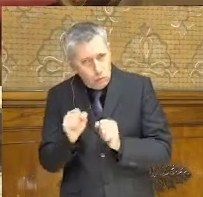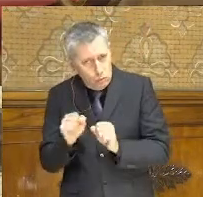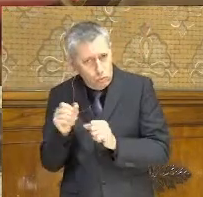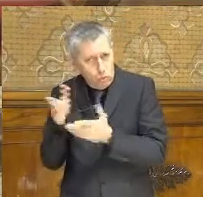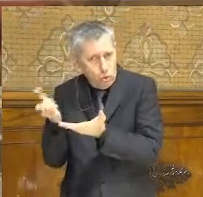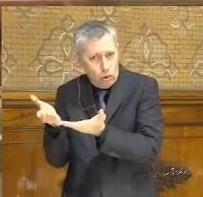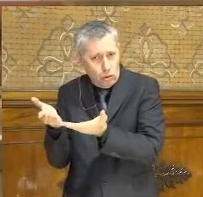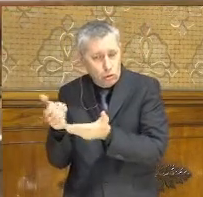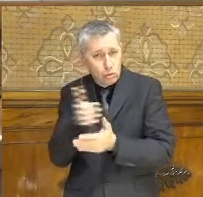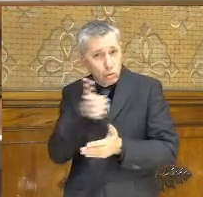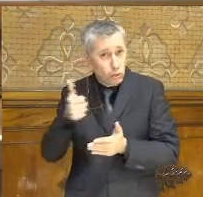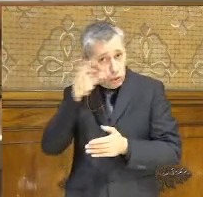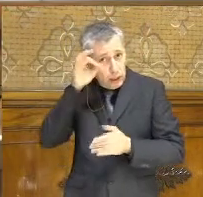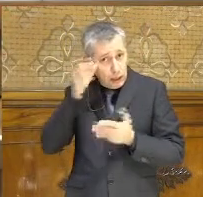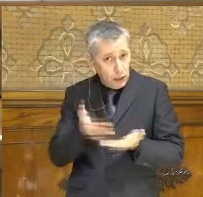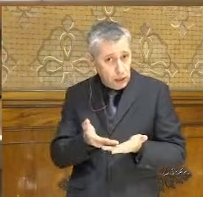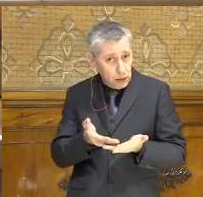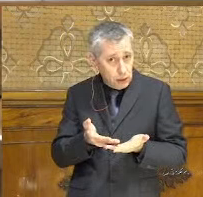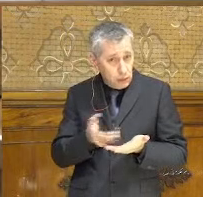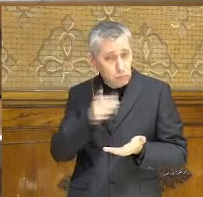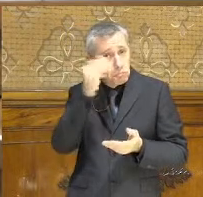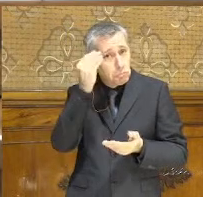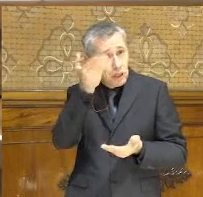I'm unfortunately,